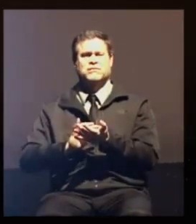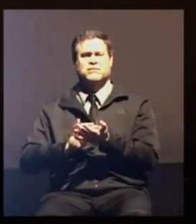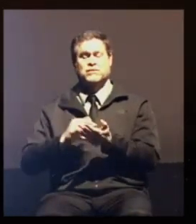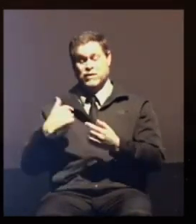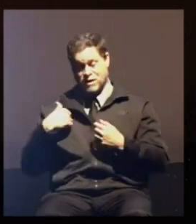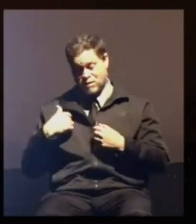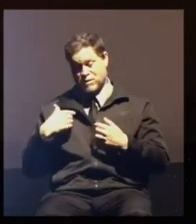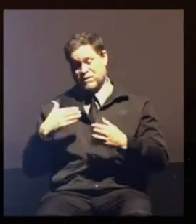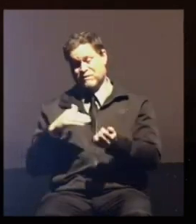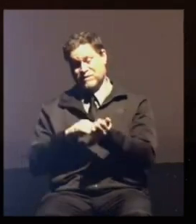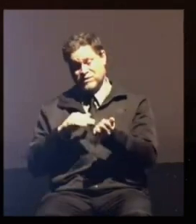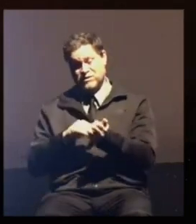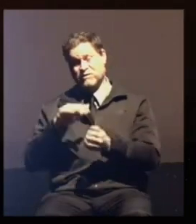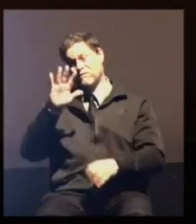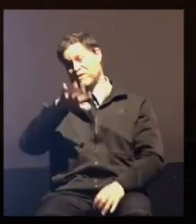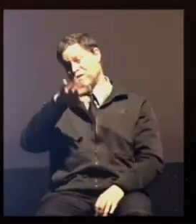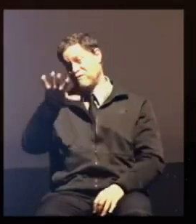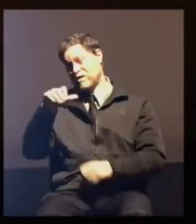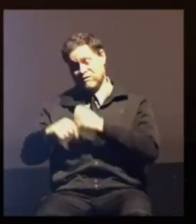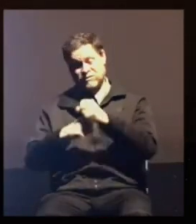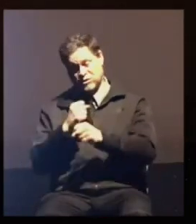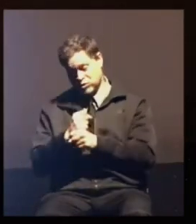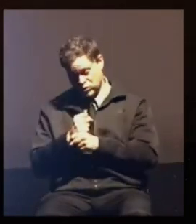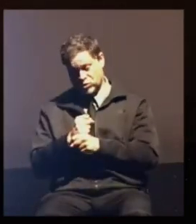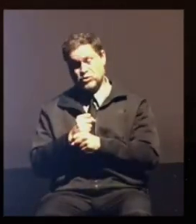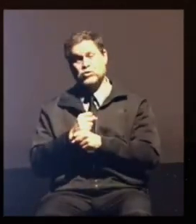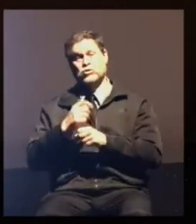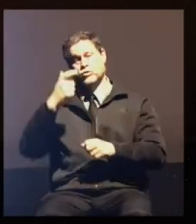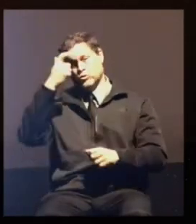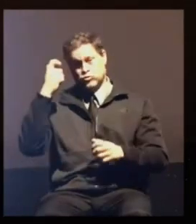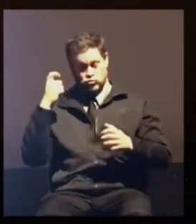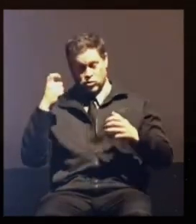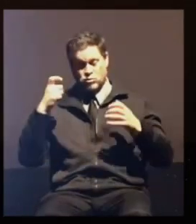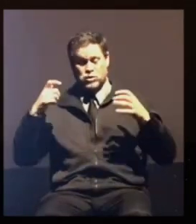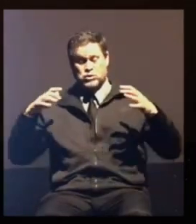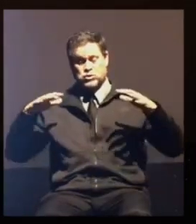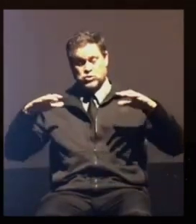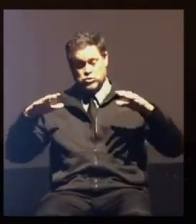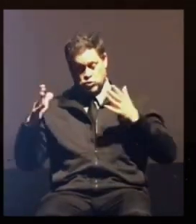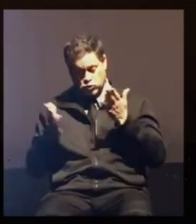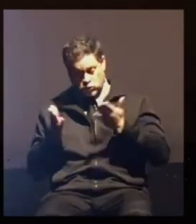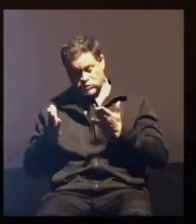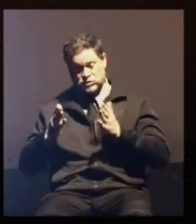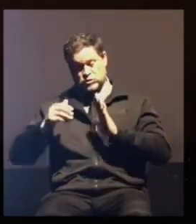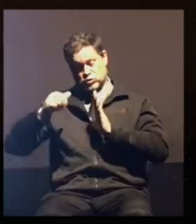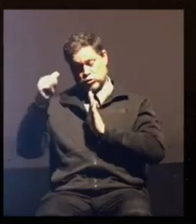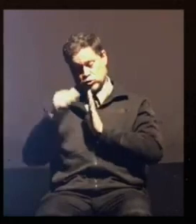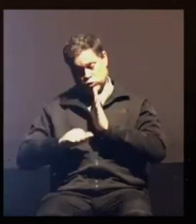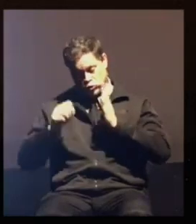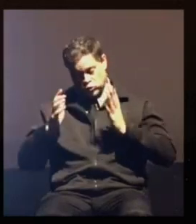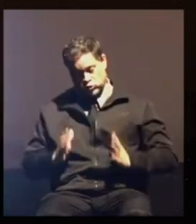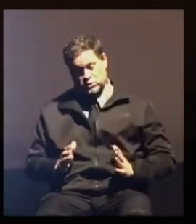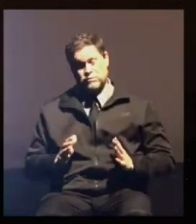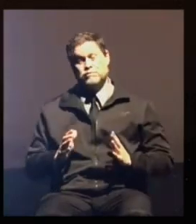been a physician for 55 years, have been on trauma services. I'm a surgeon.